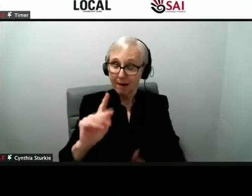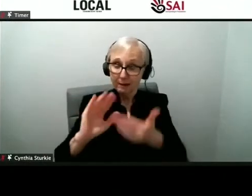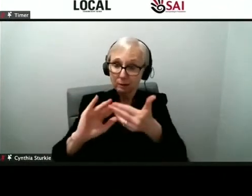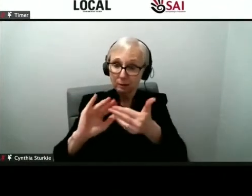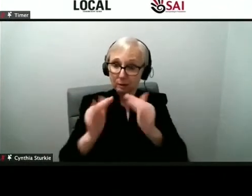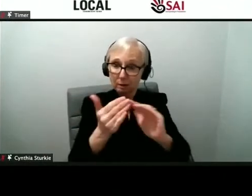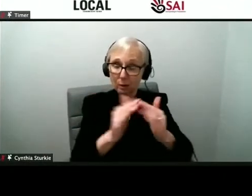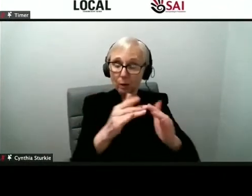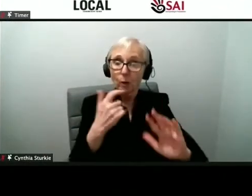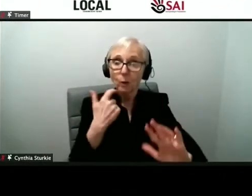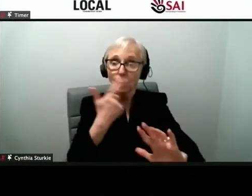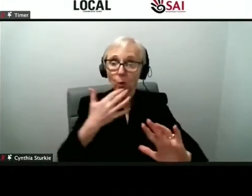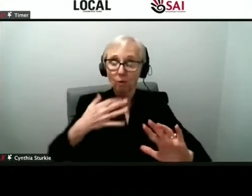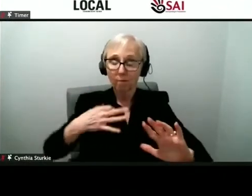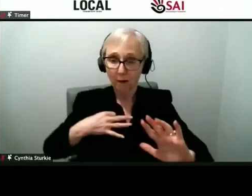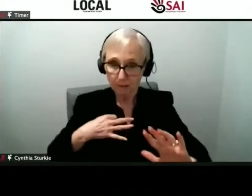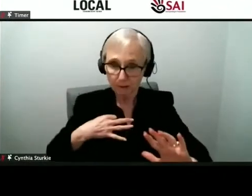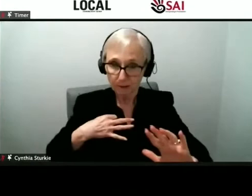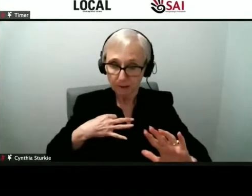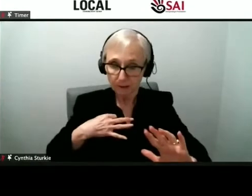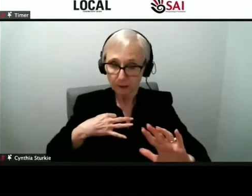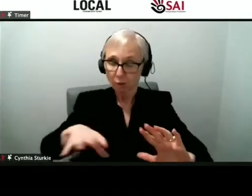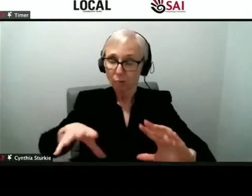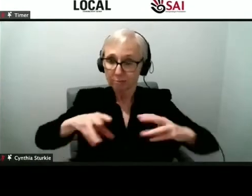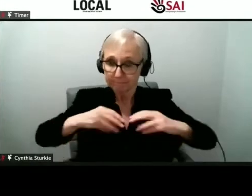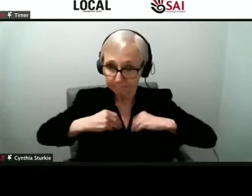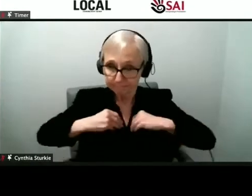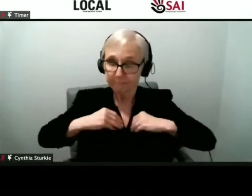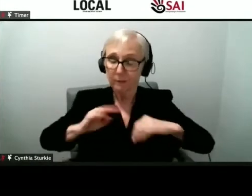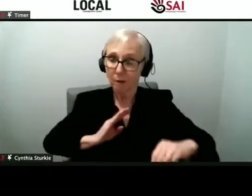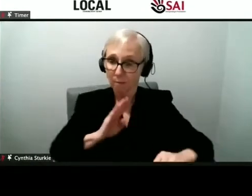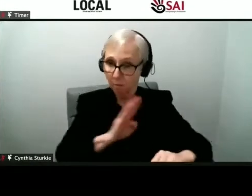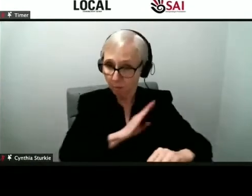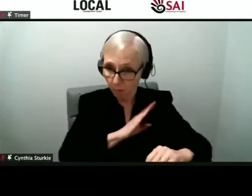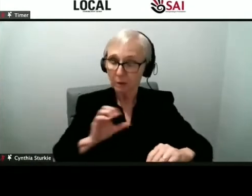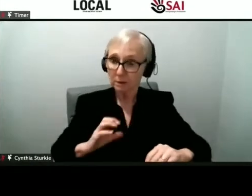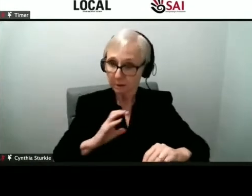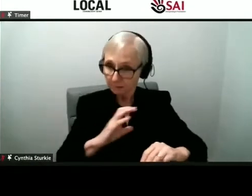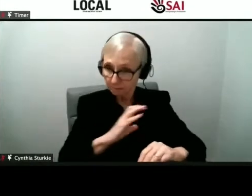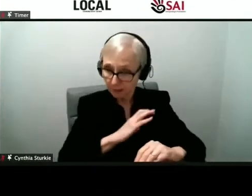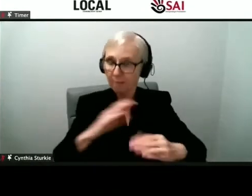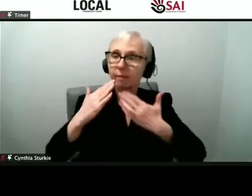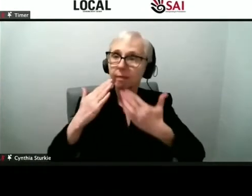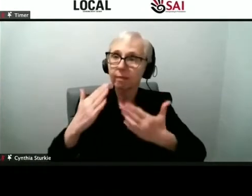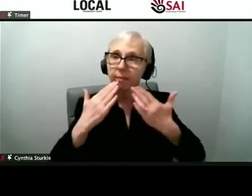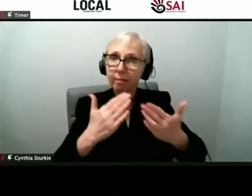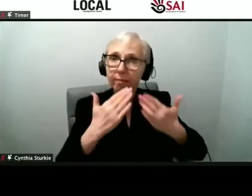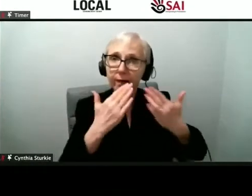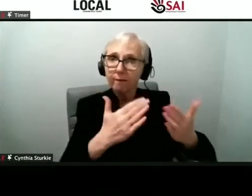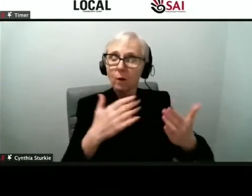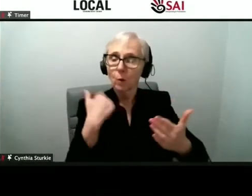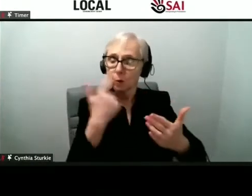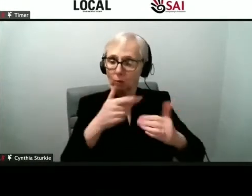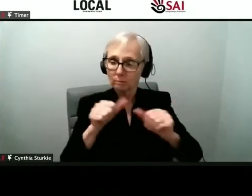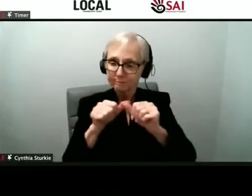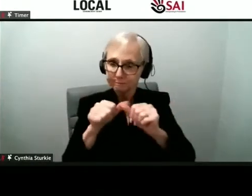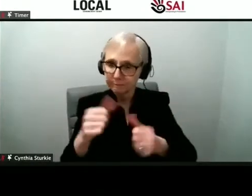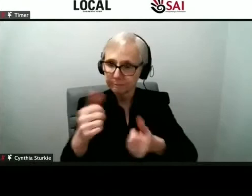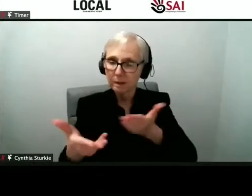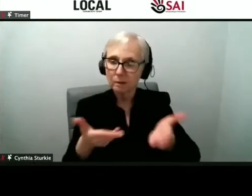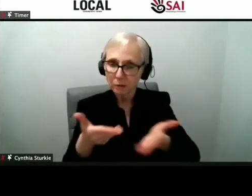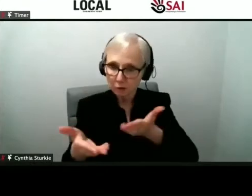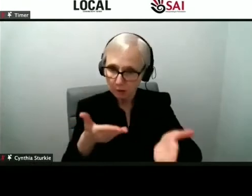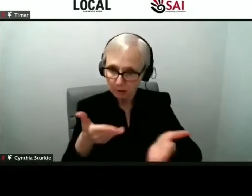those who volunteer to step up into the boards and commissions. I want to be thankful to all of those who are continuing to serve to speak for our